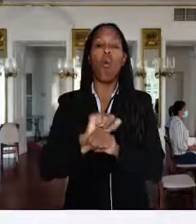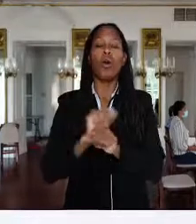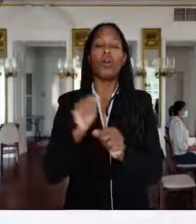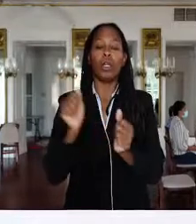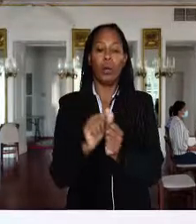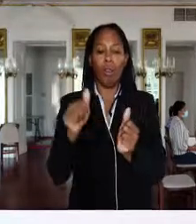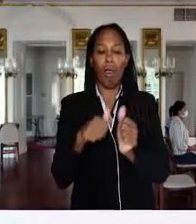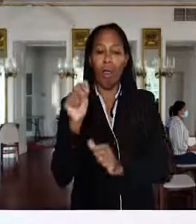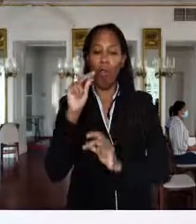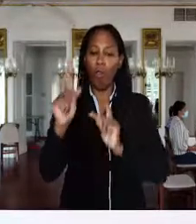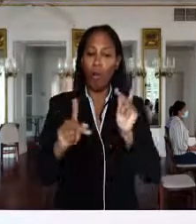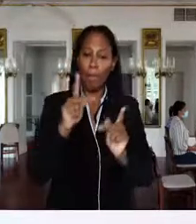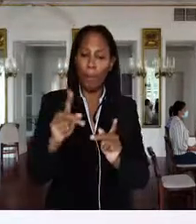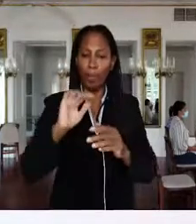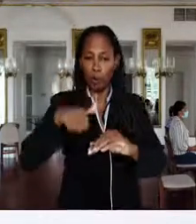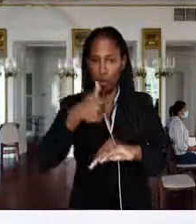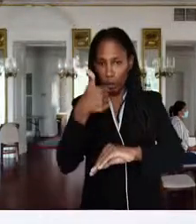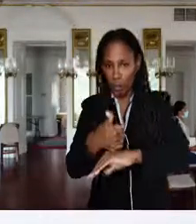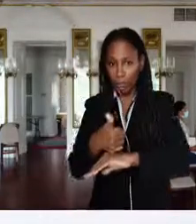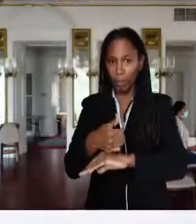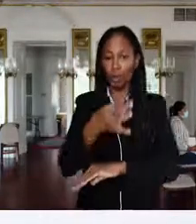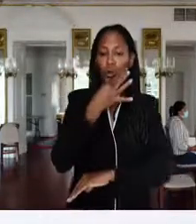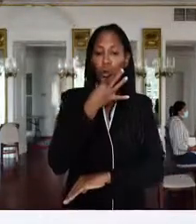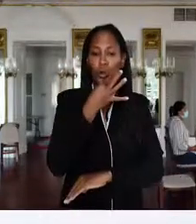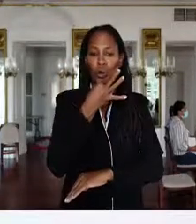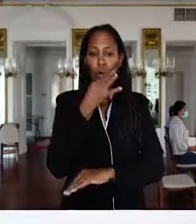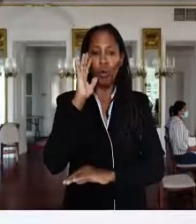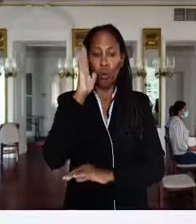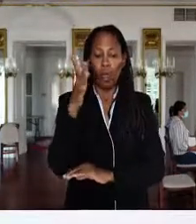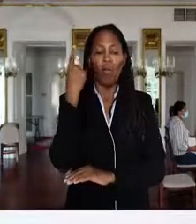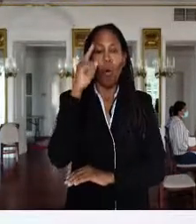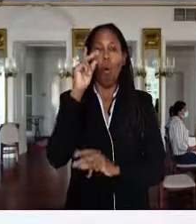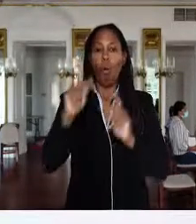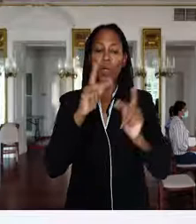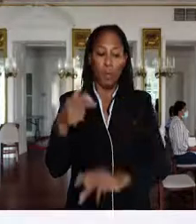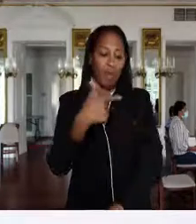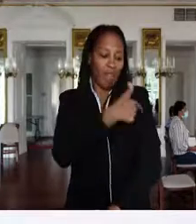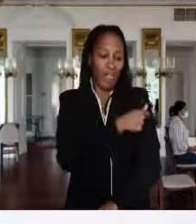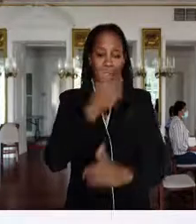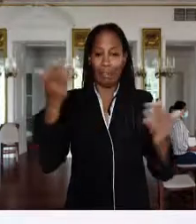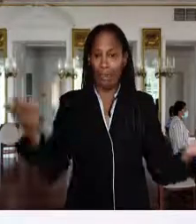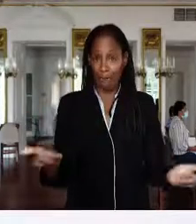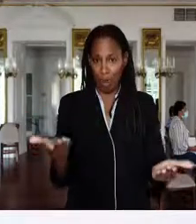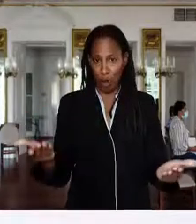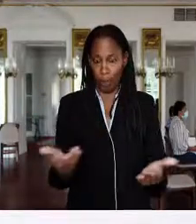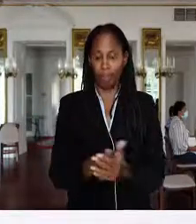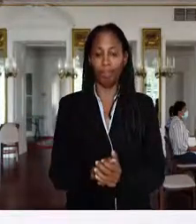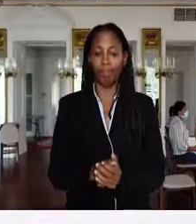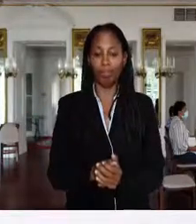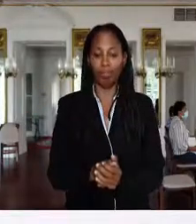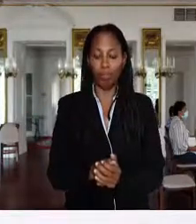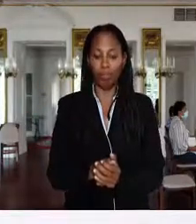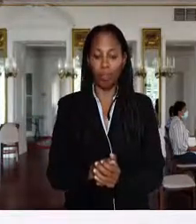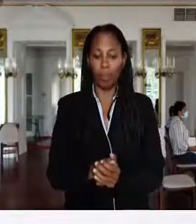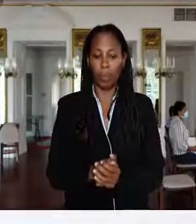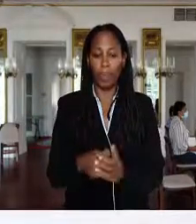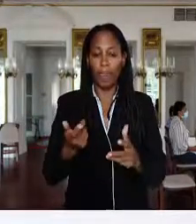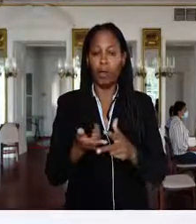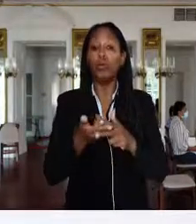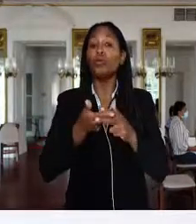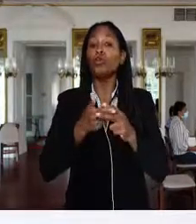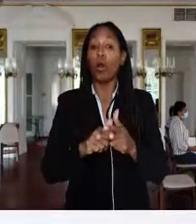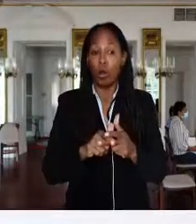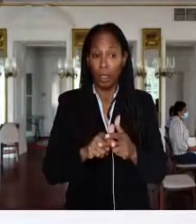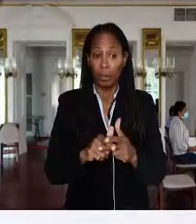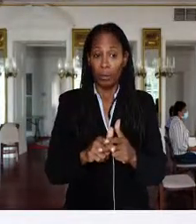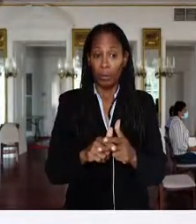vaccination record available to individuals vaccinated here within a territory. We went live internally this